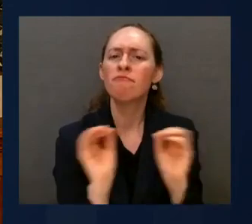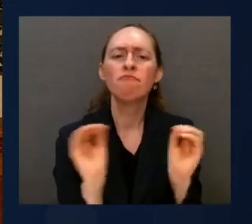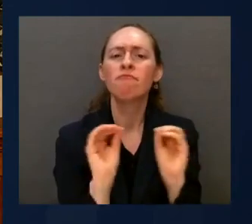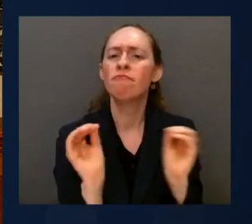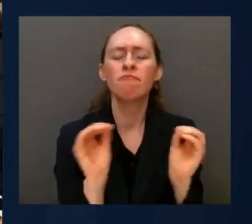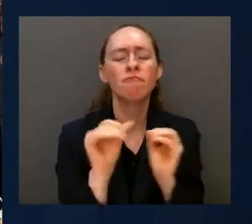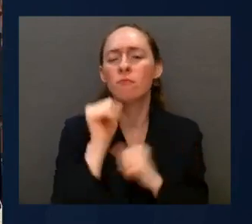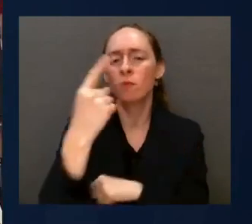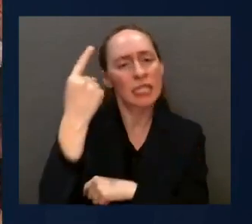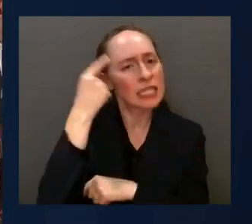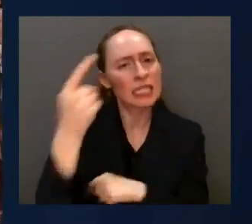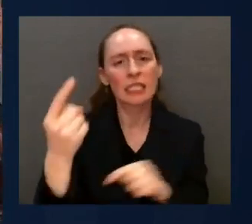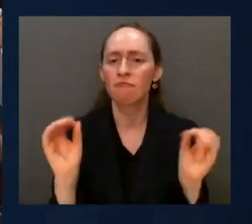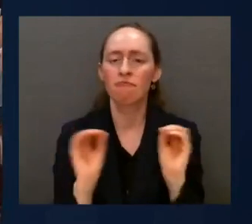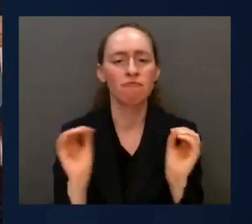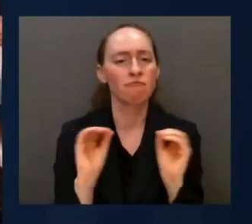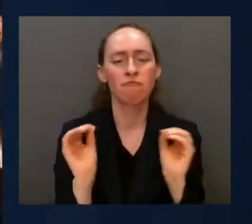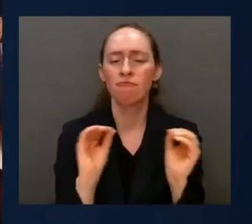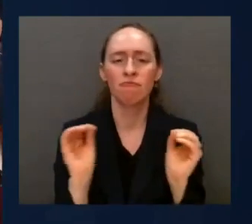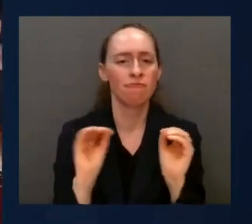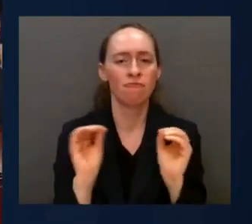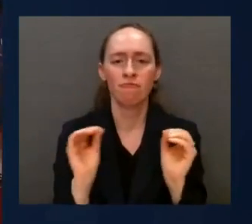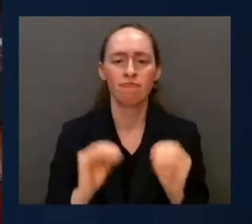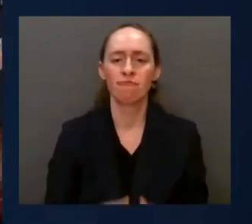finish the job. There's more to do.